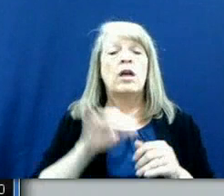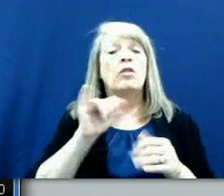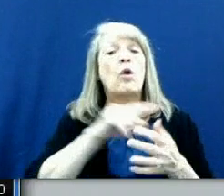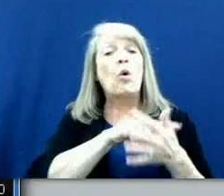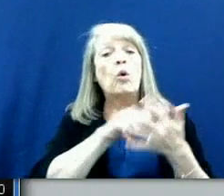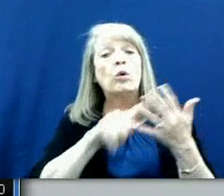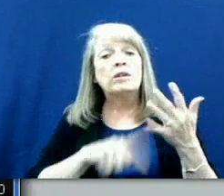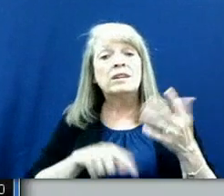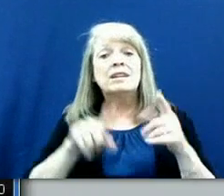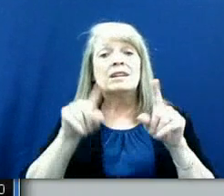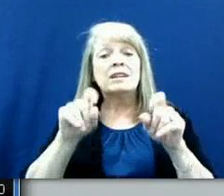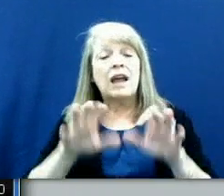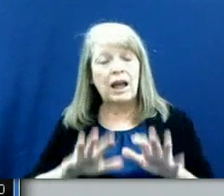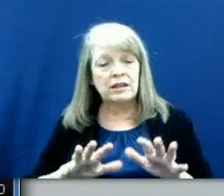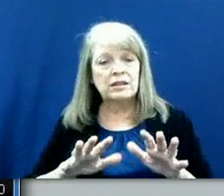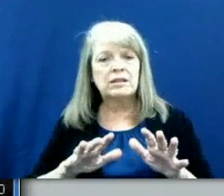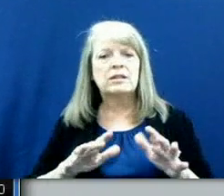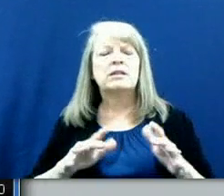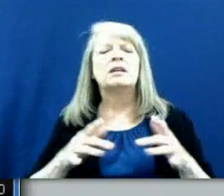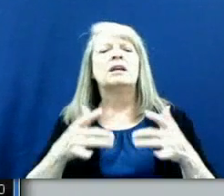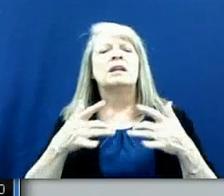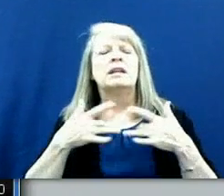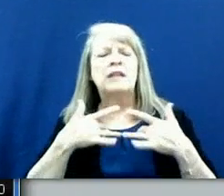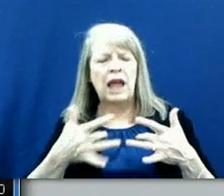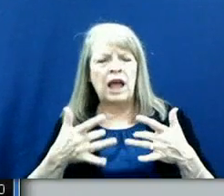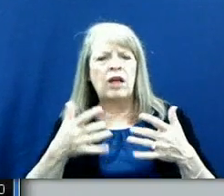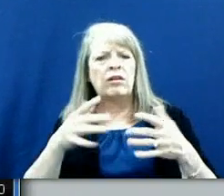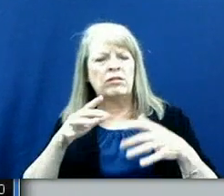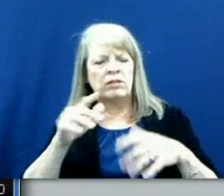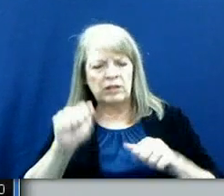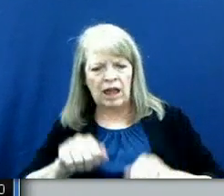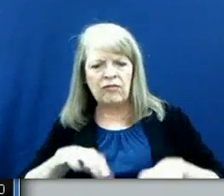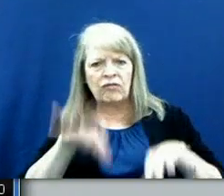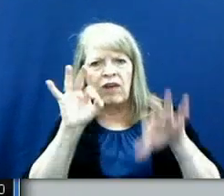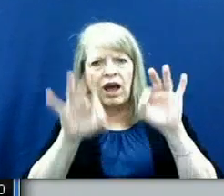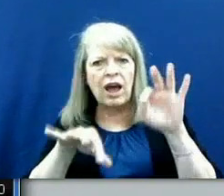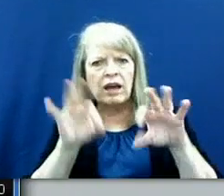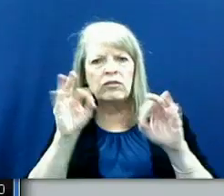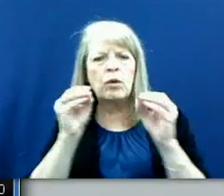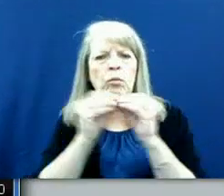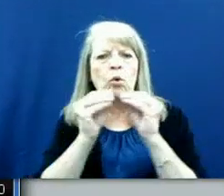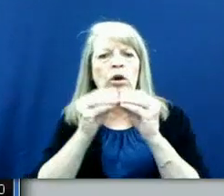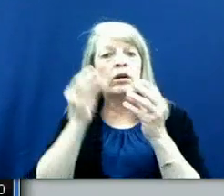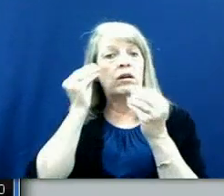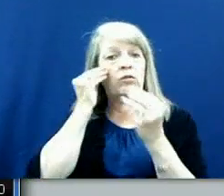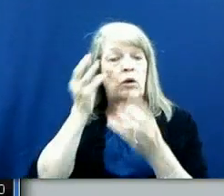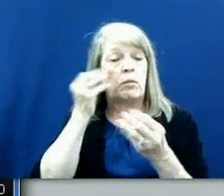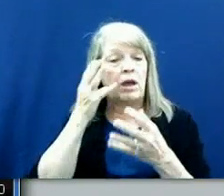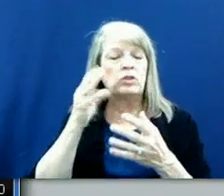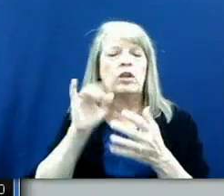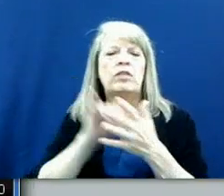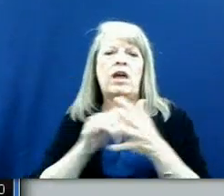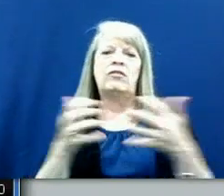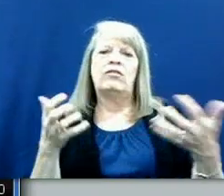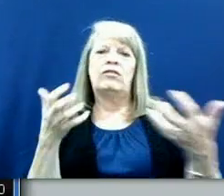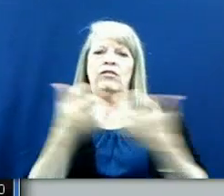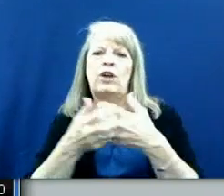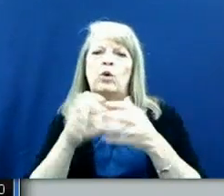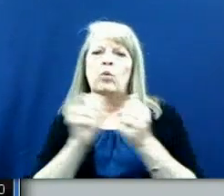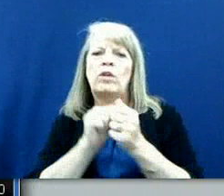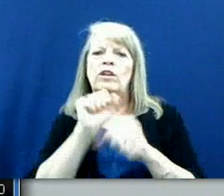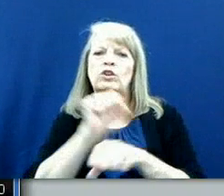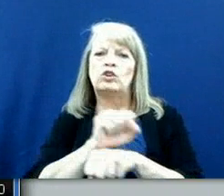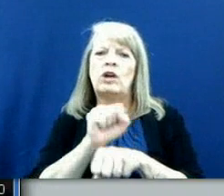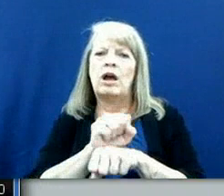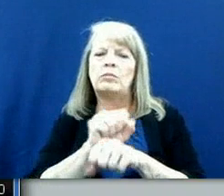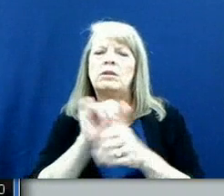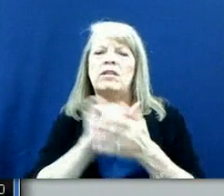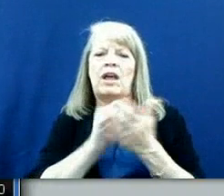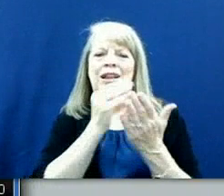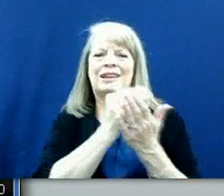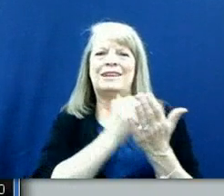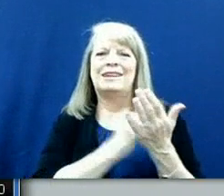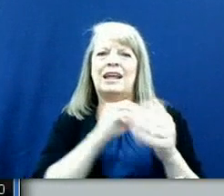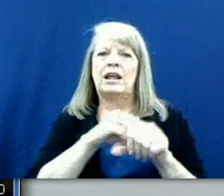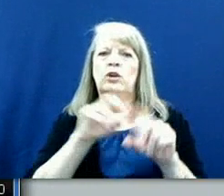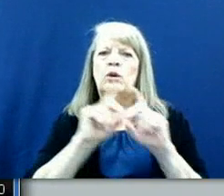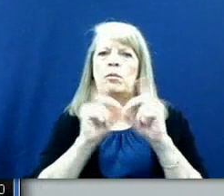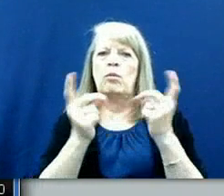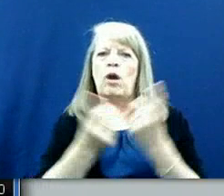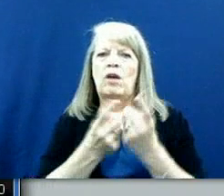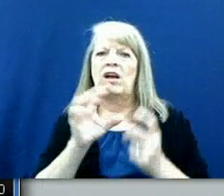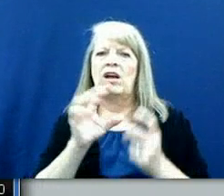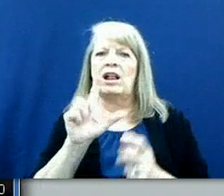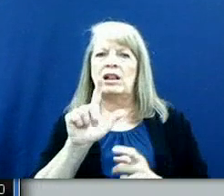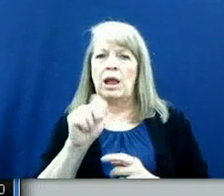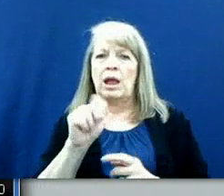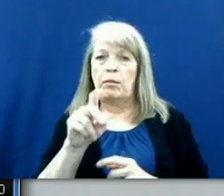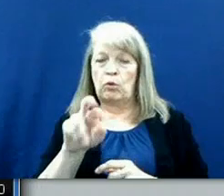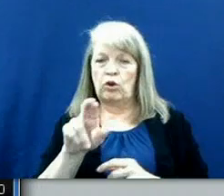These tests usually result in information that corresponds with jobs listed in the Department of Labor's Dictionary